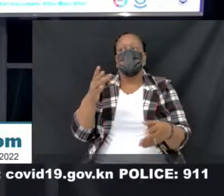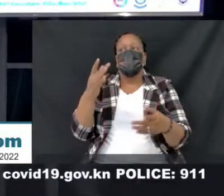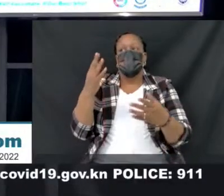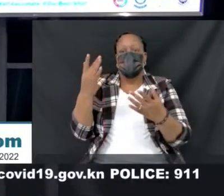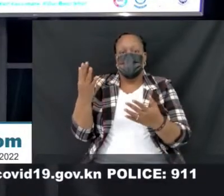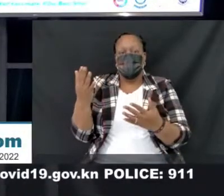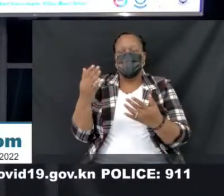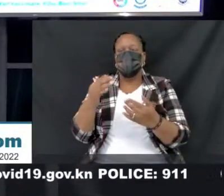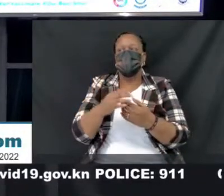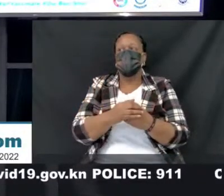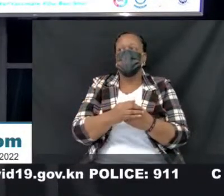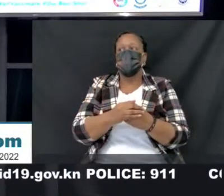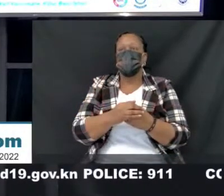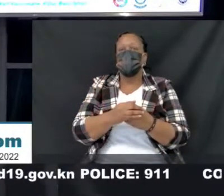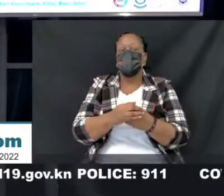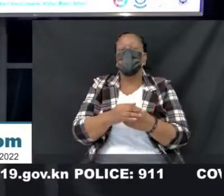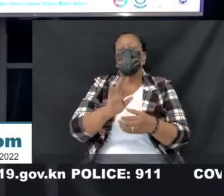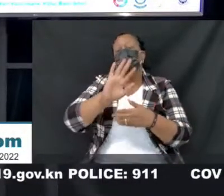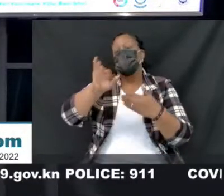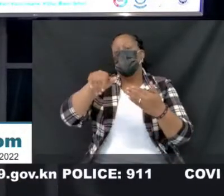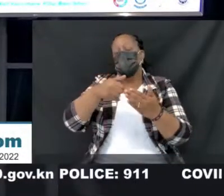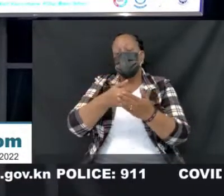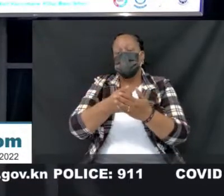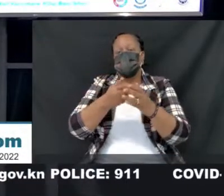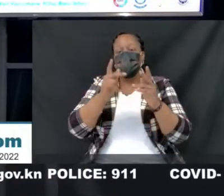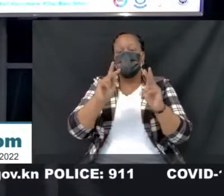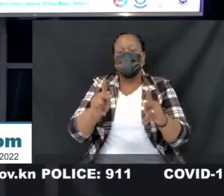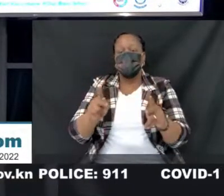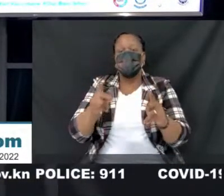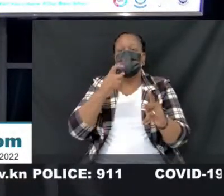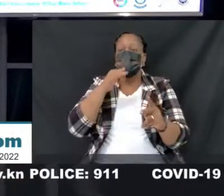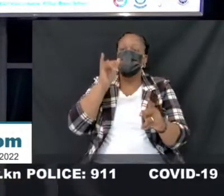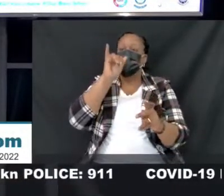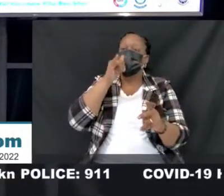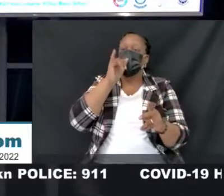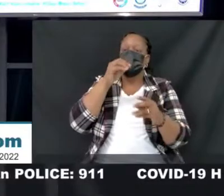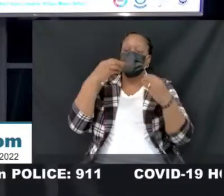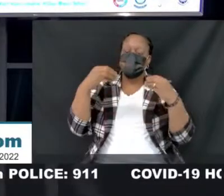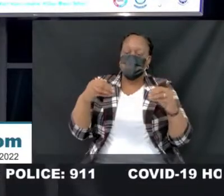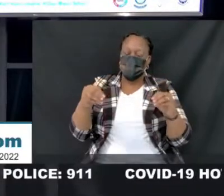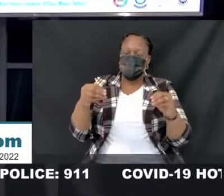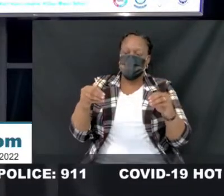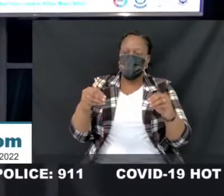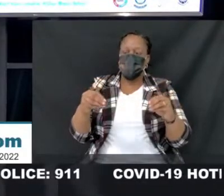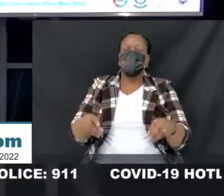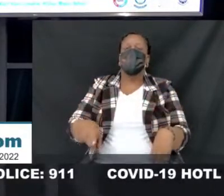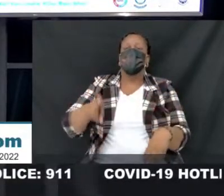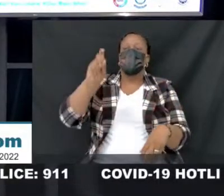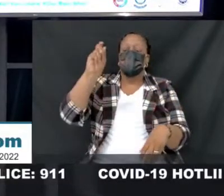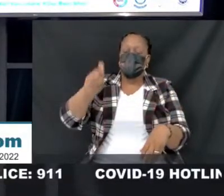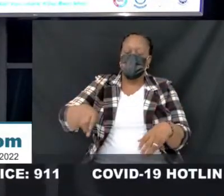that permission is required to play hi-fi music in public places. Section